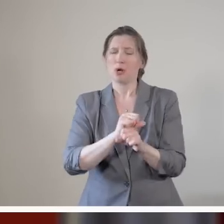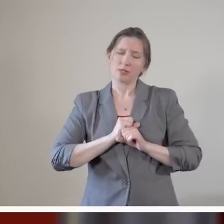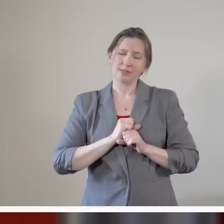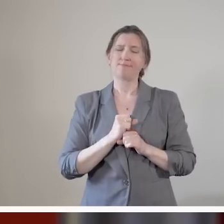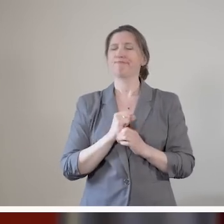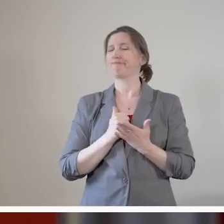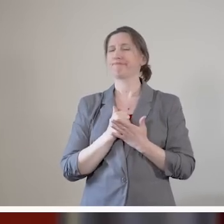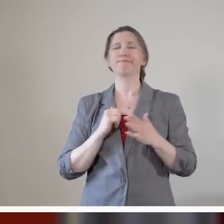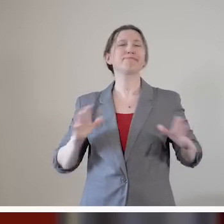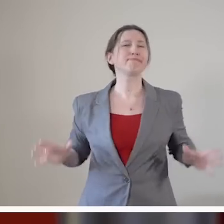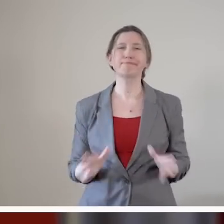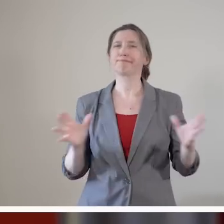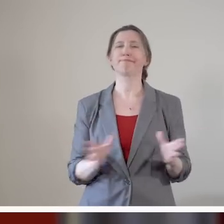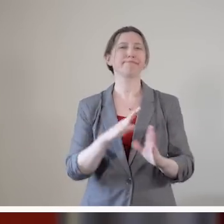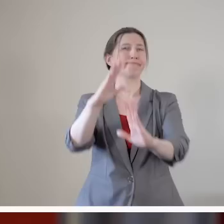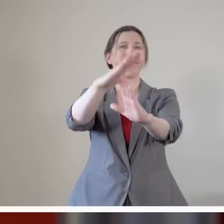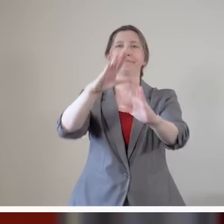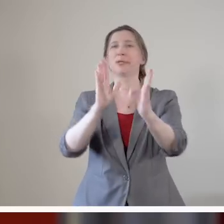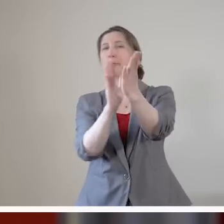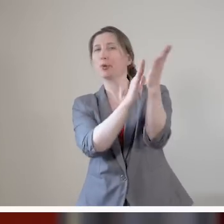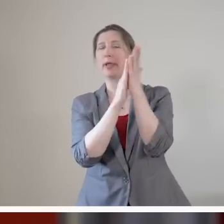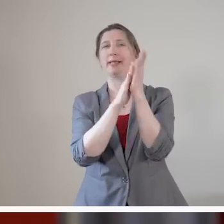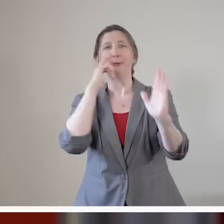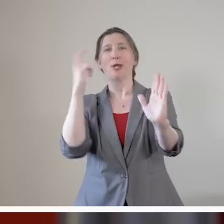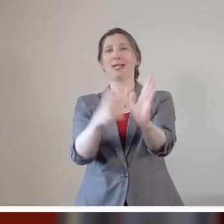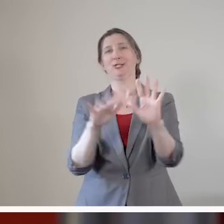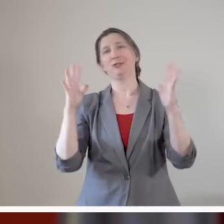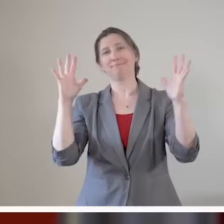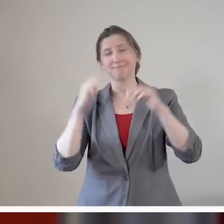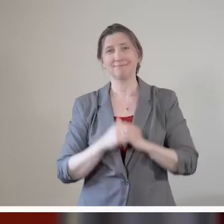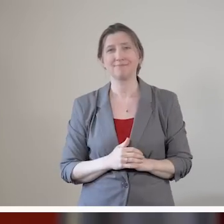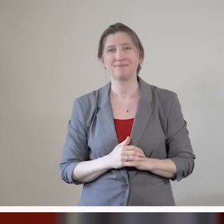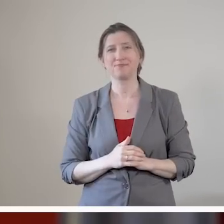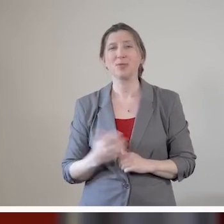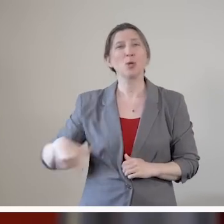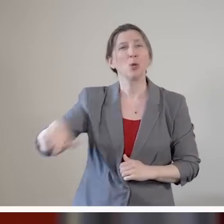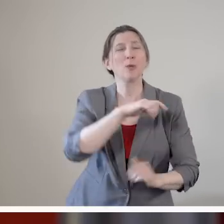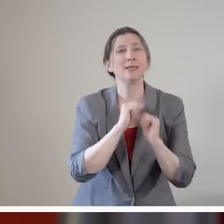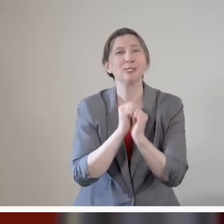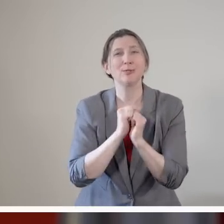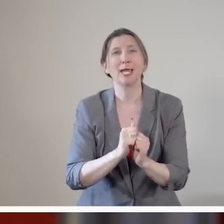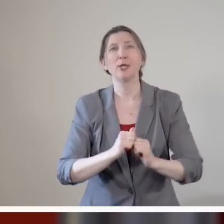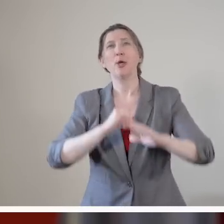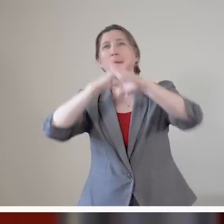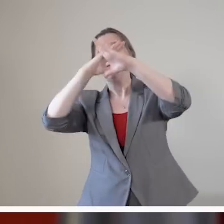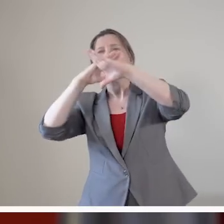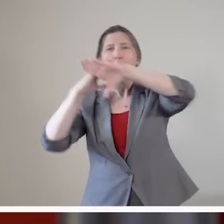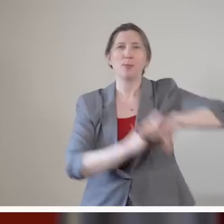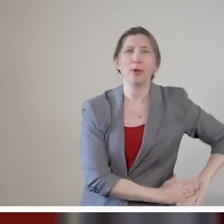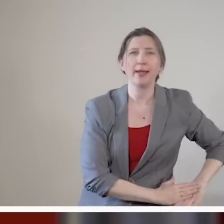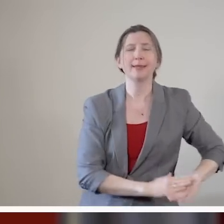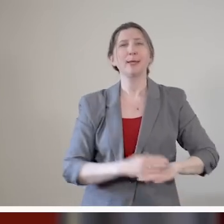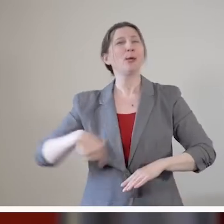today deserve the highest recognition and praise. We have broken down barriers together. We